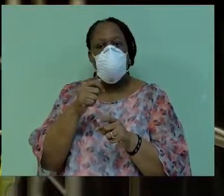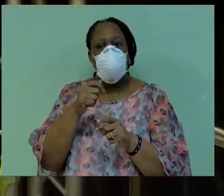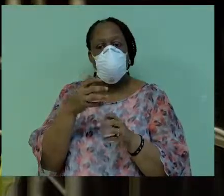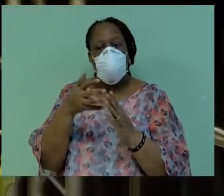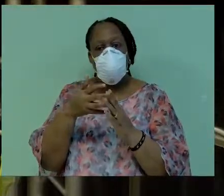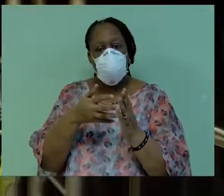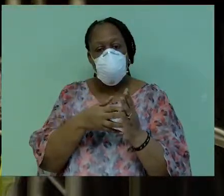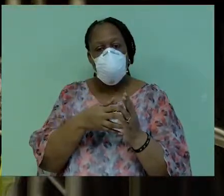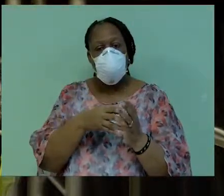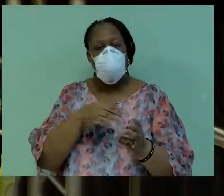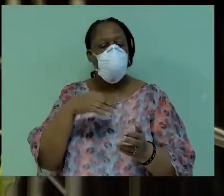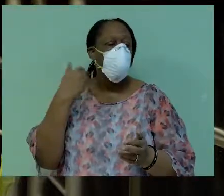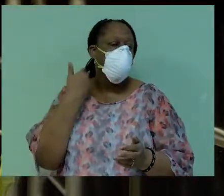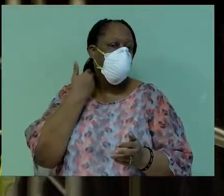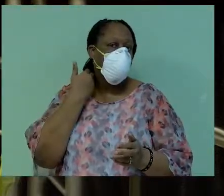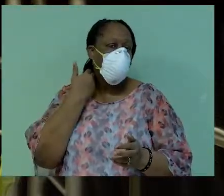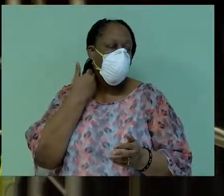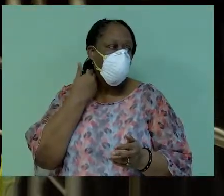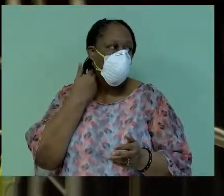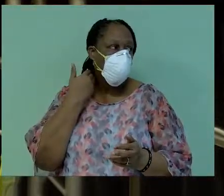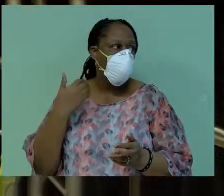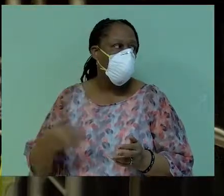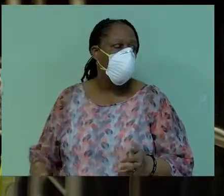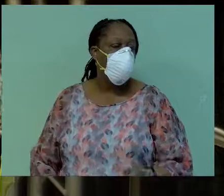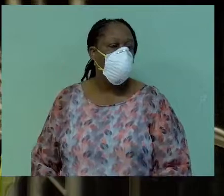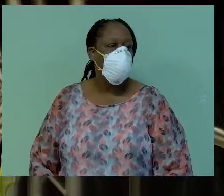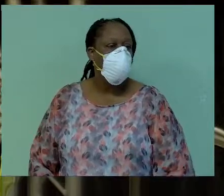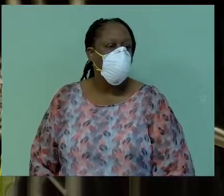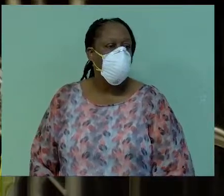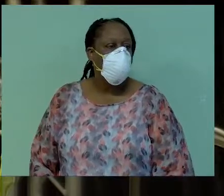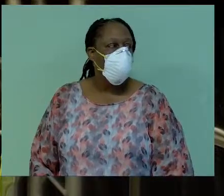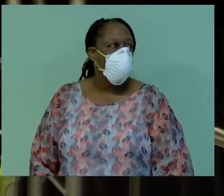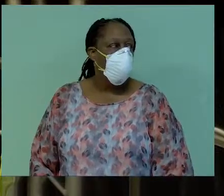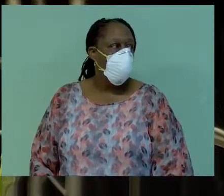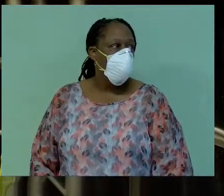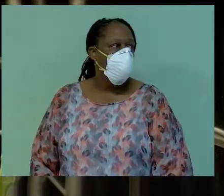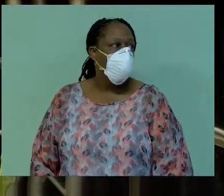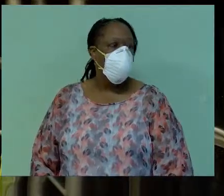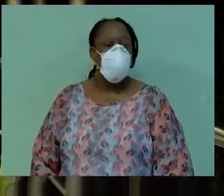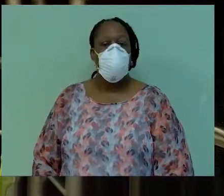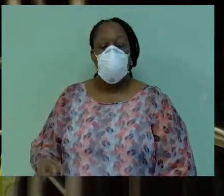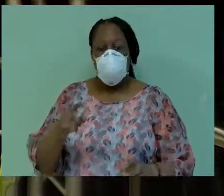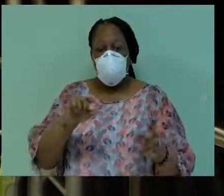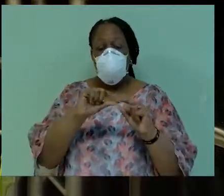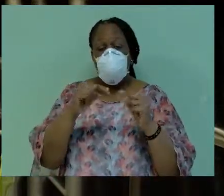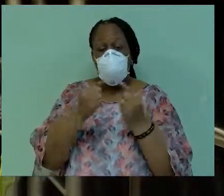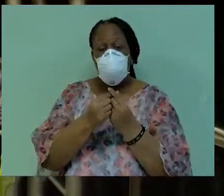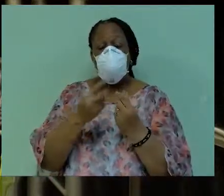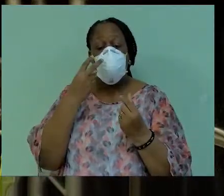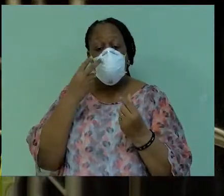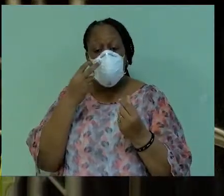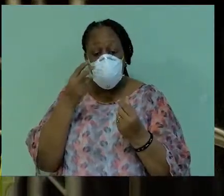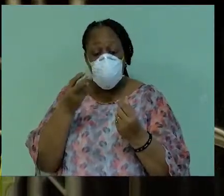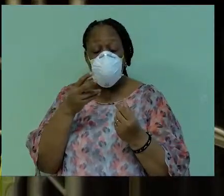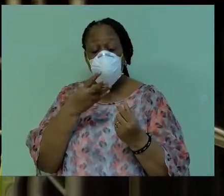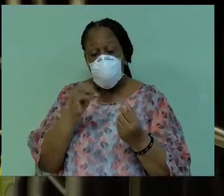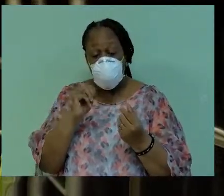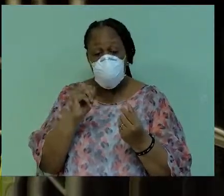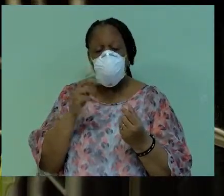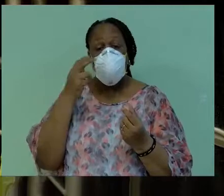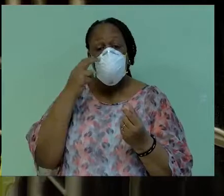the appropriate levels for contact, for human, for skin, so to speak, because